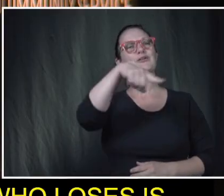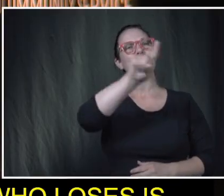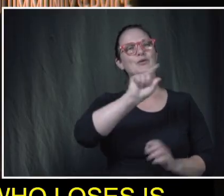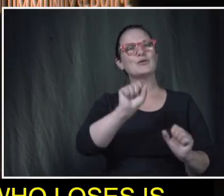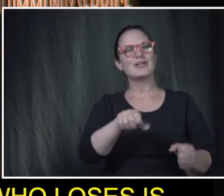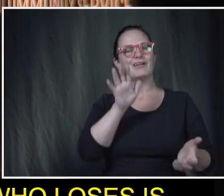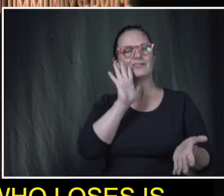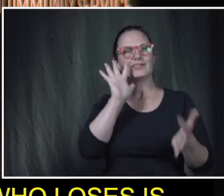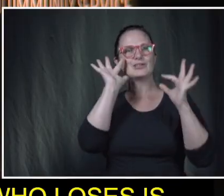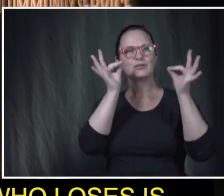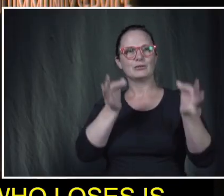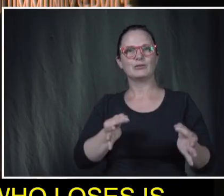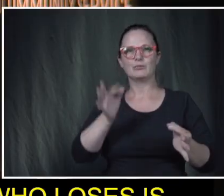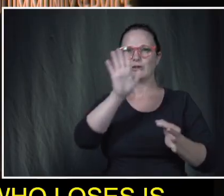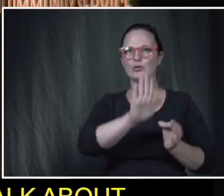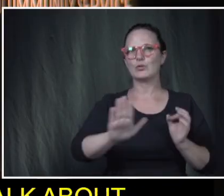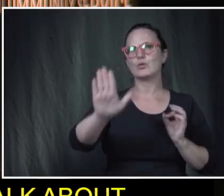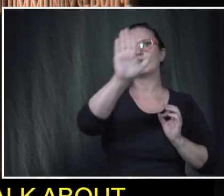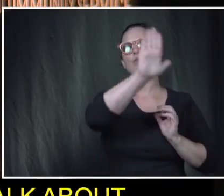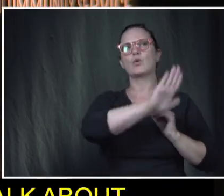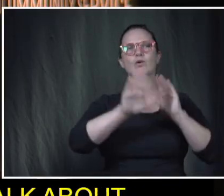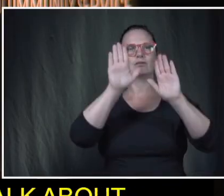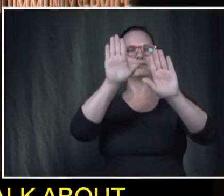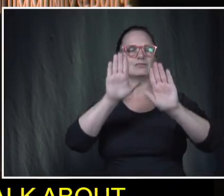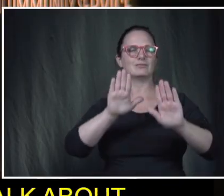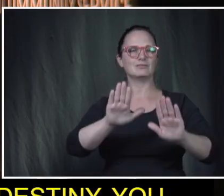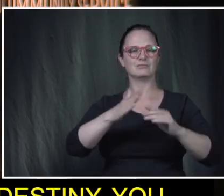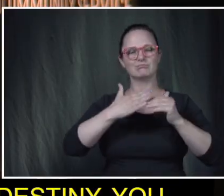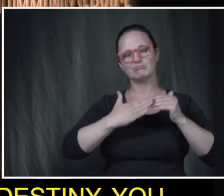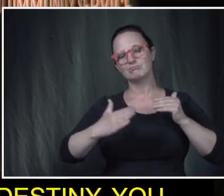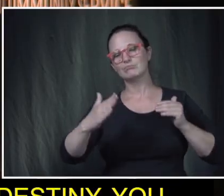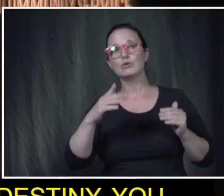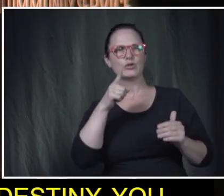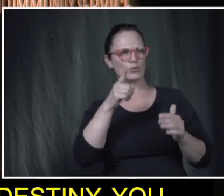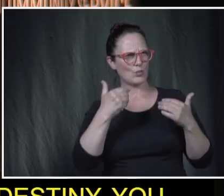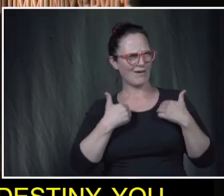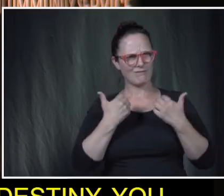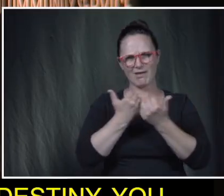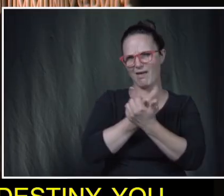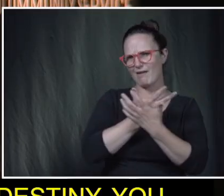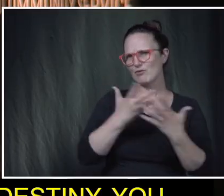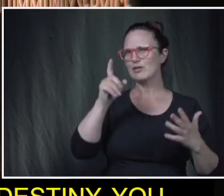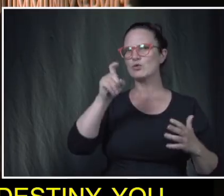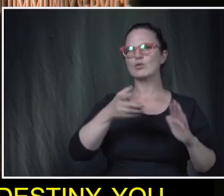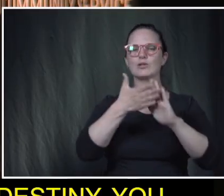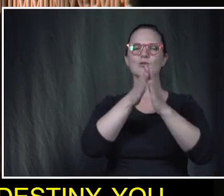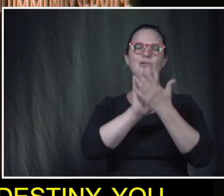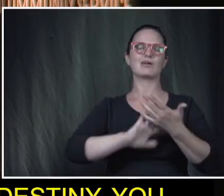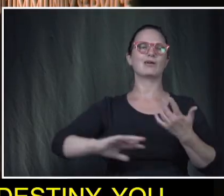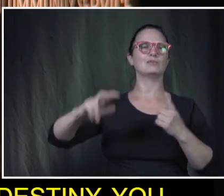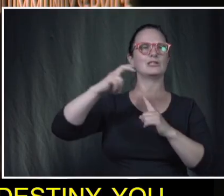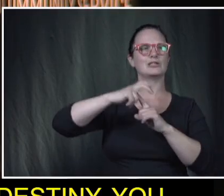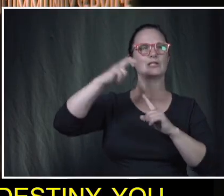determine your greatness. You have everything you need to be a champion.